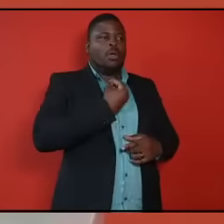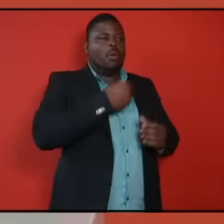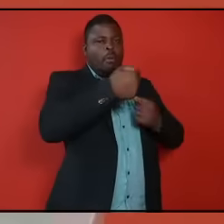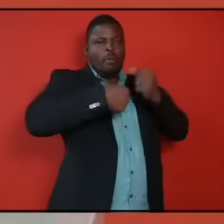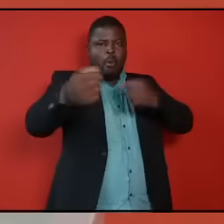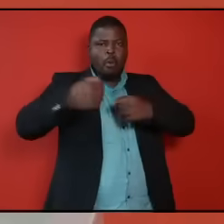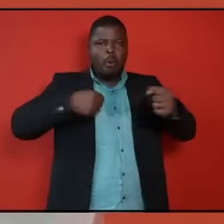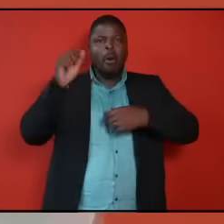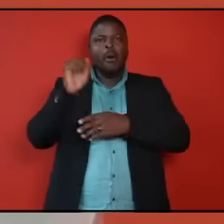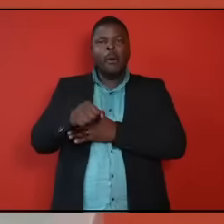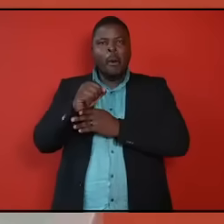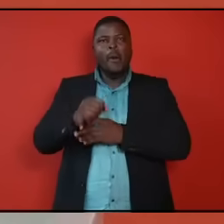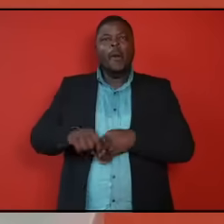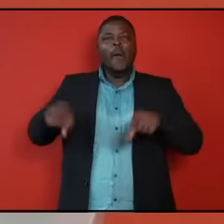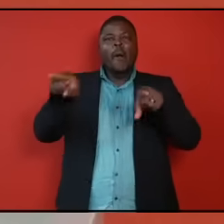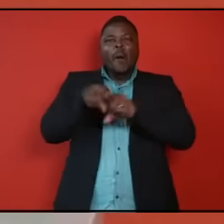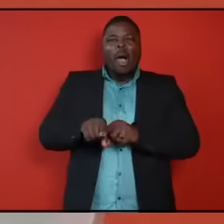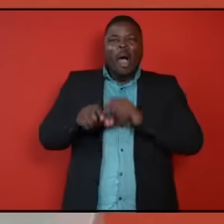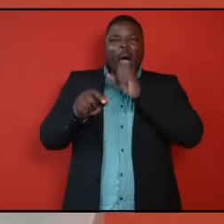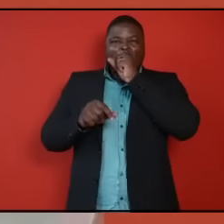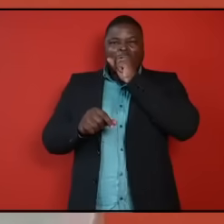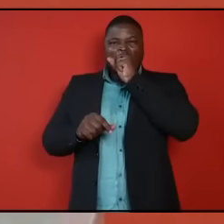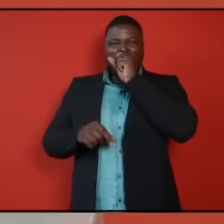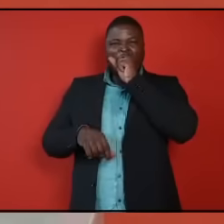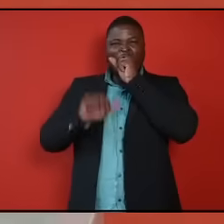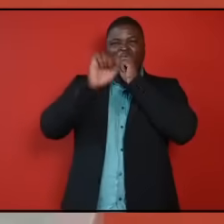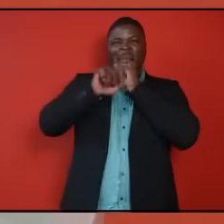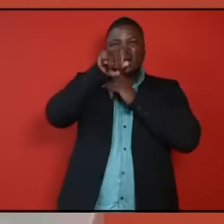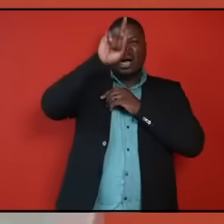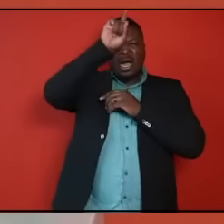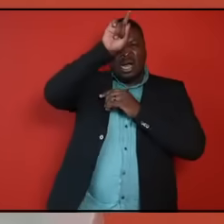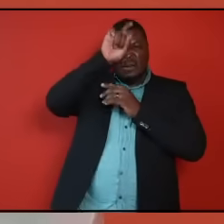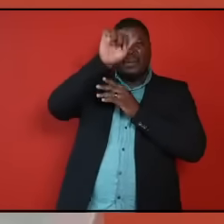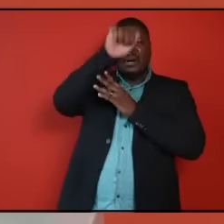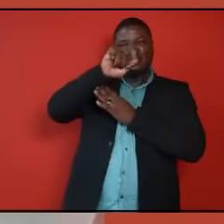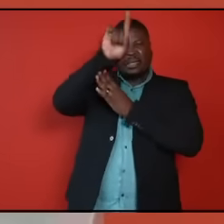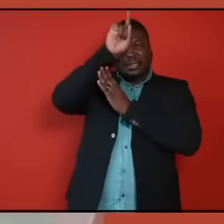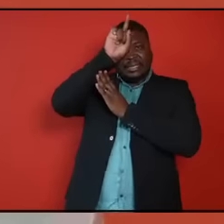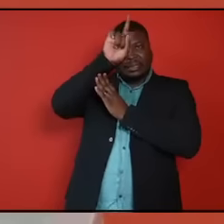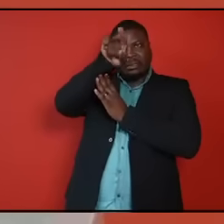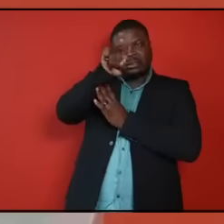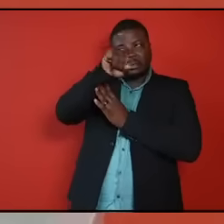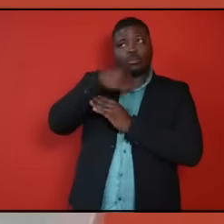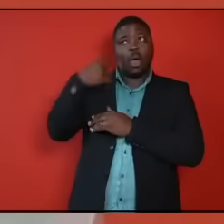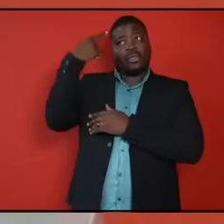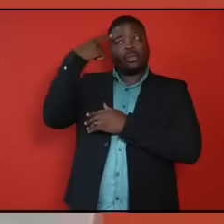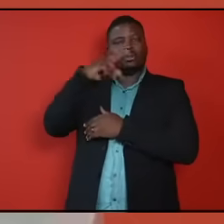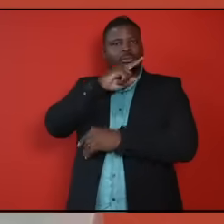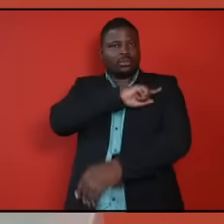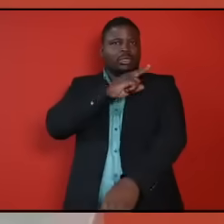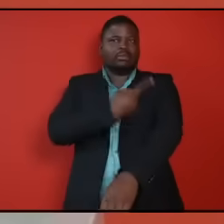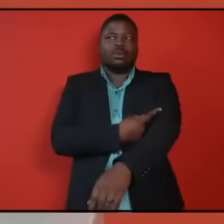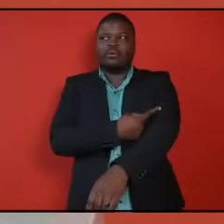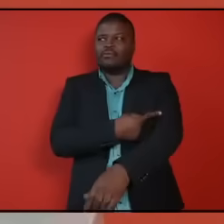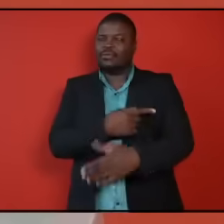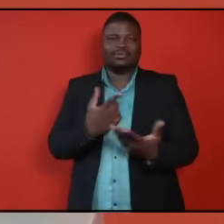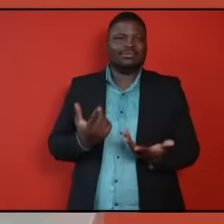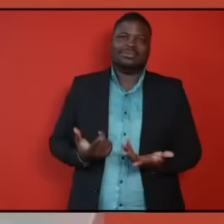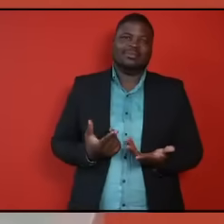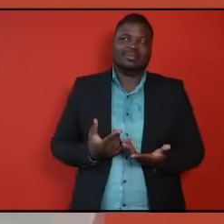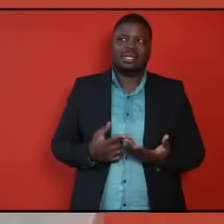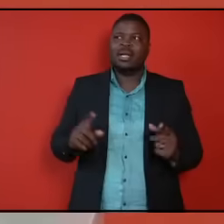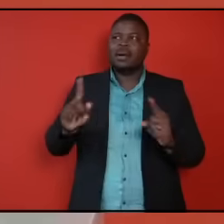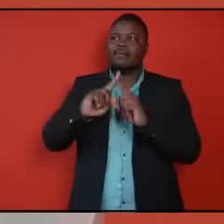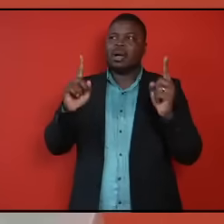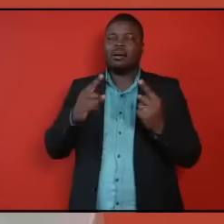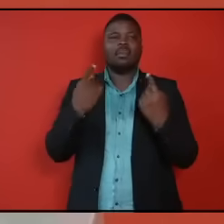Cliques thought it was more powerful than the power of the people. No one can defeat the power of the masses. So